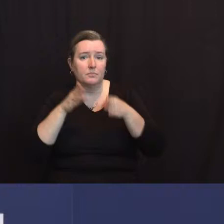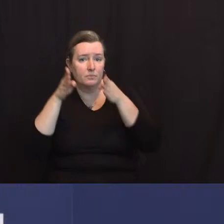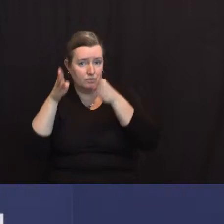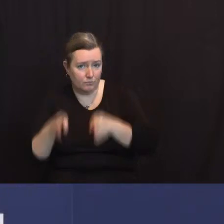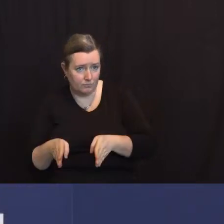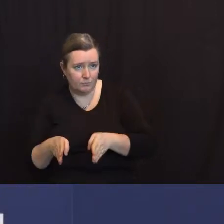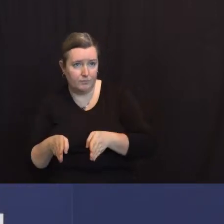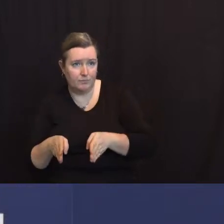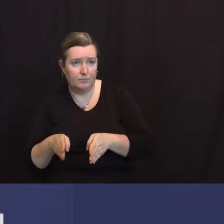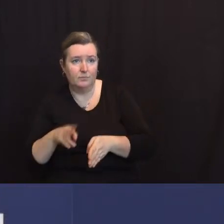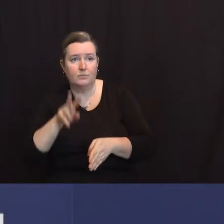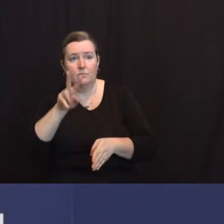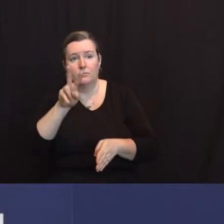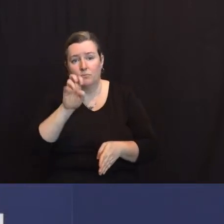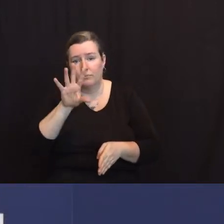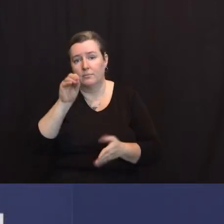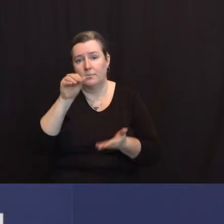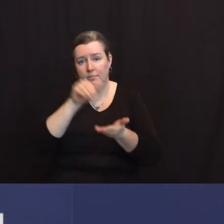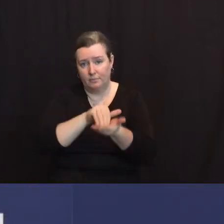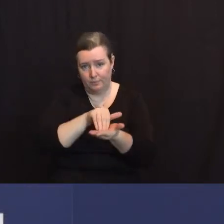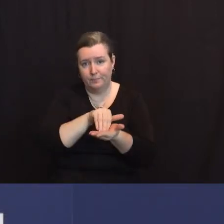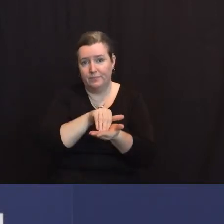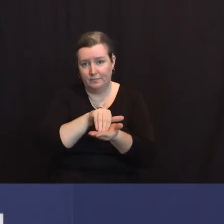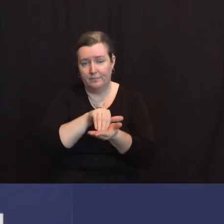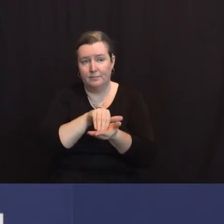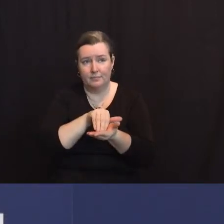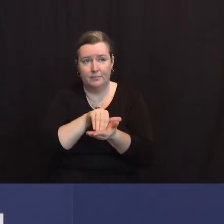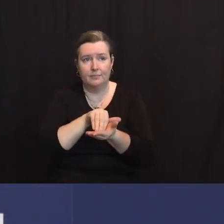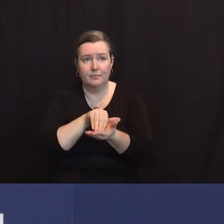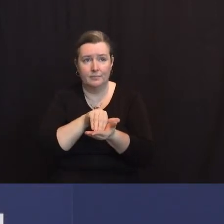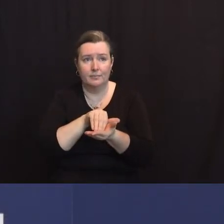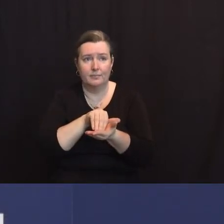of the 250,000,